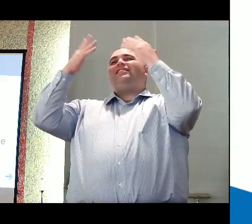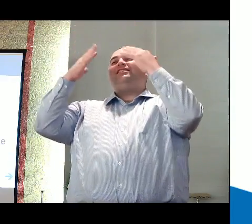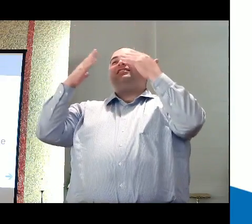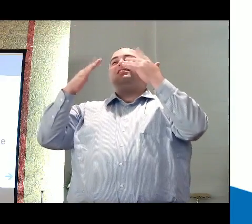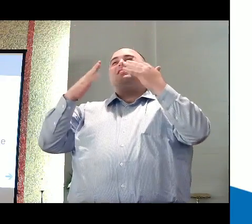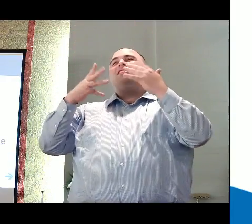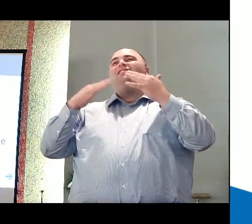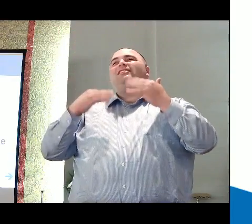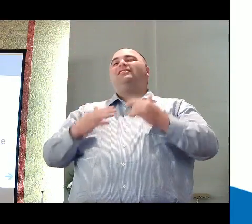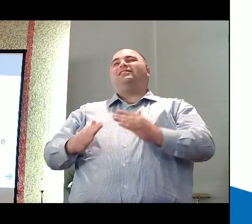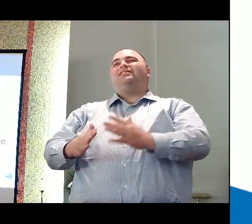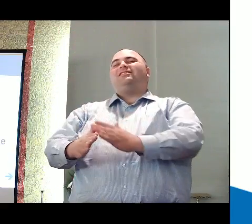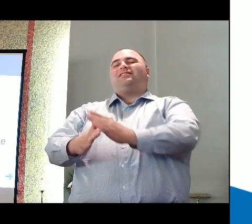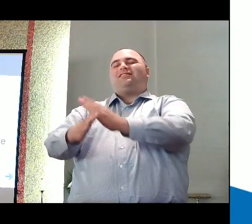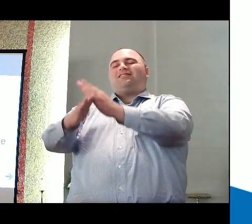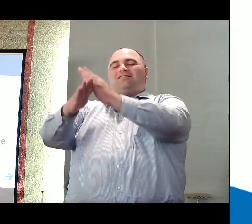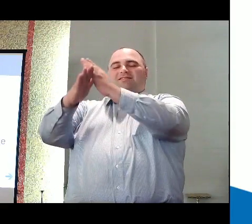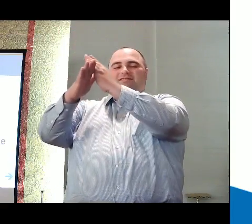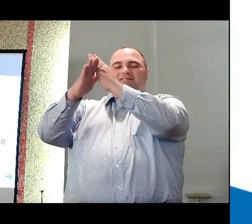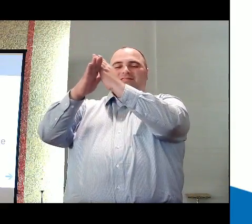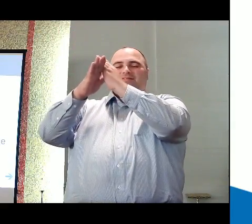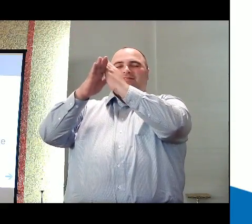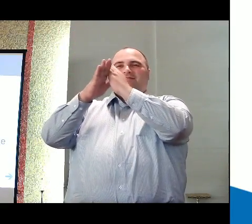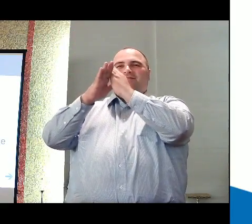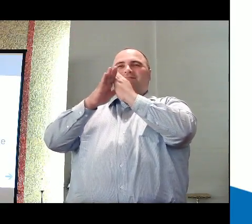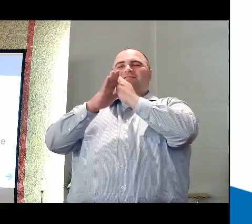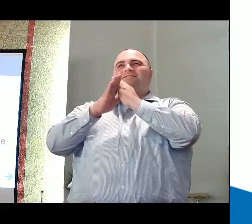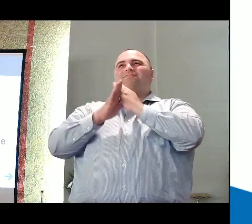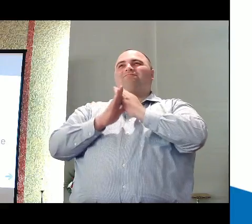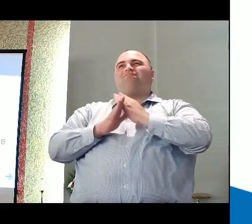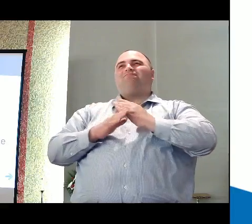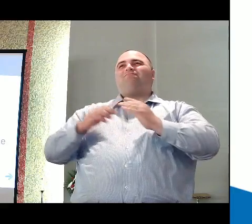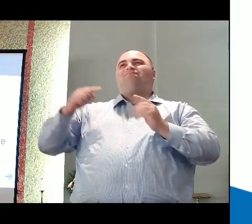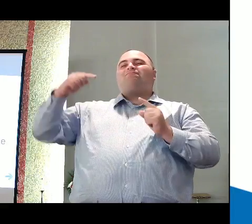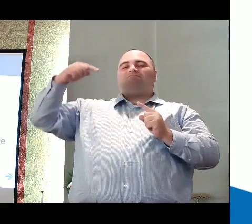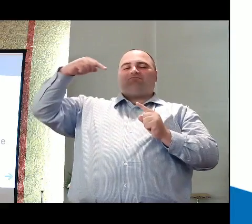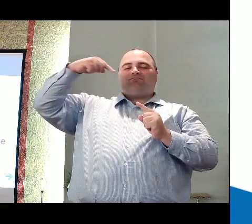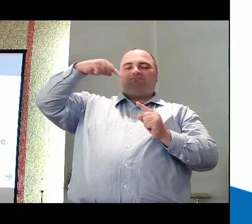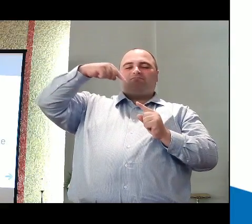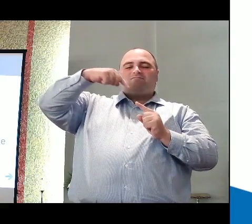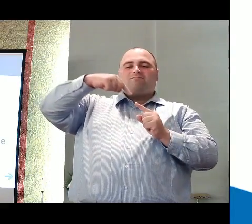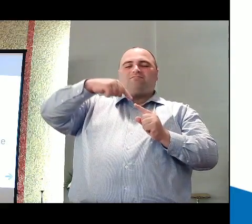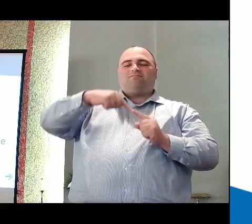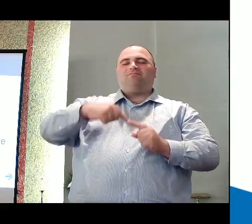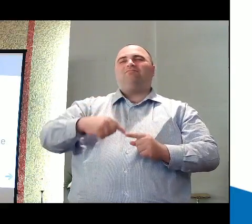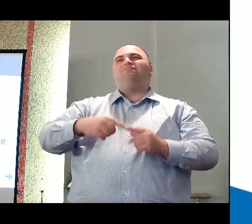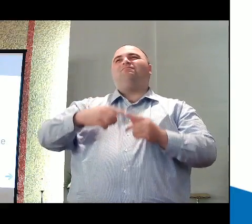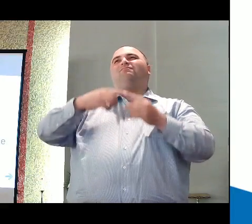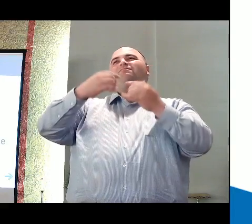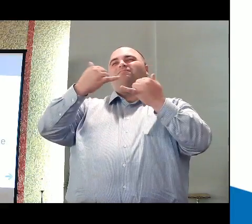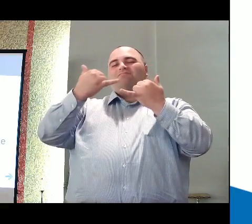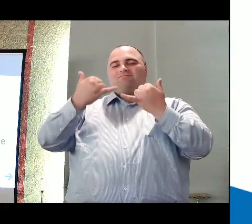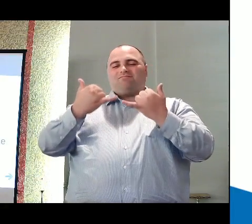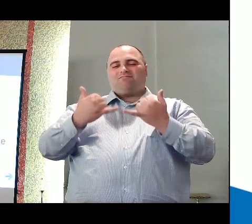come. 'Tis grace that brought me